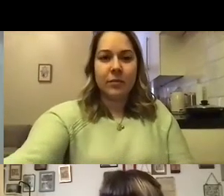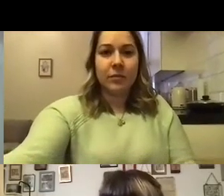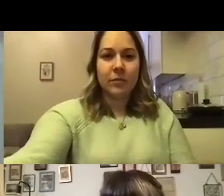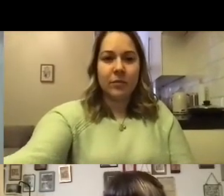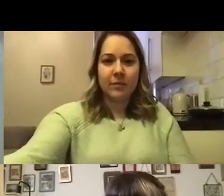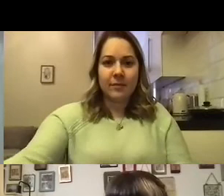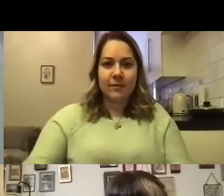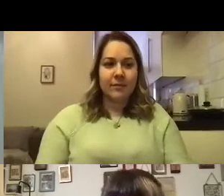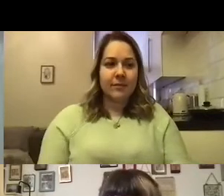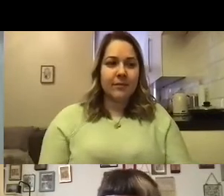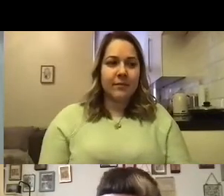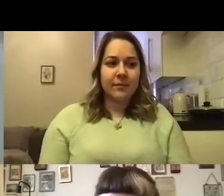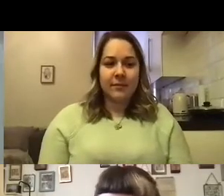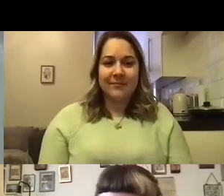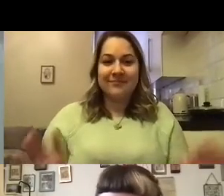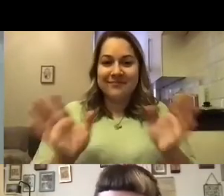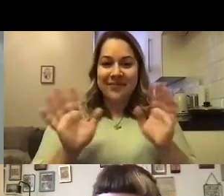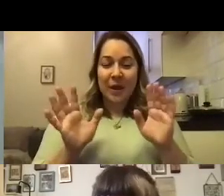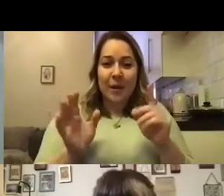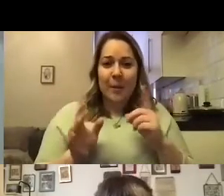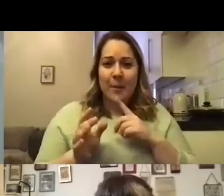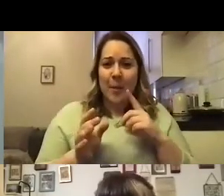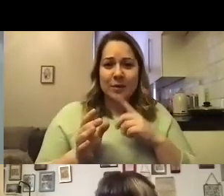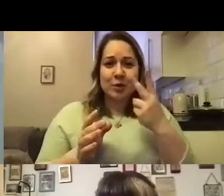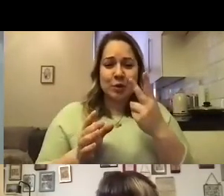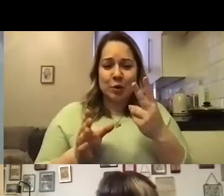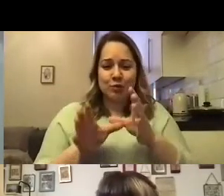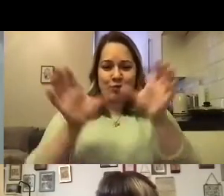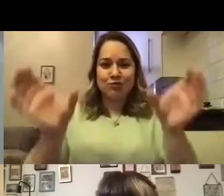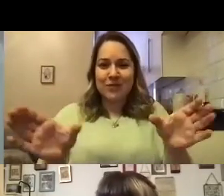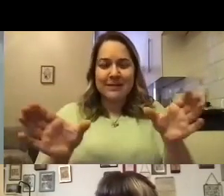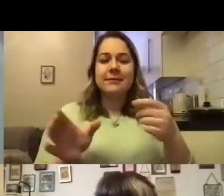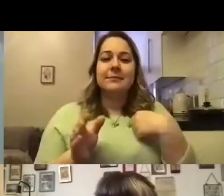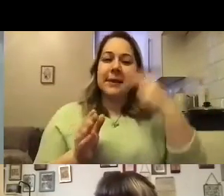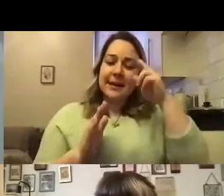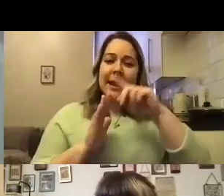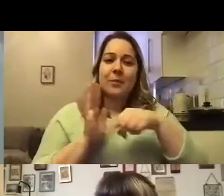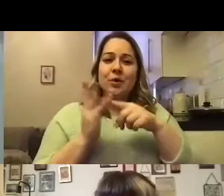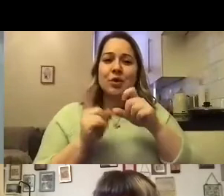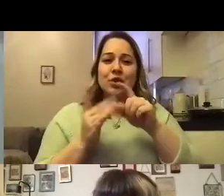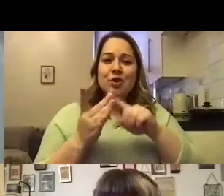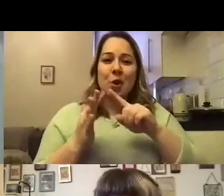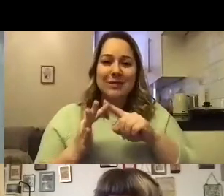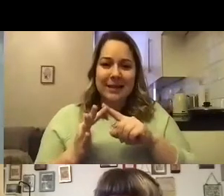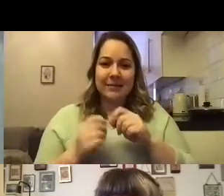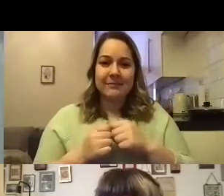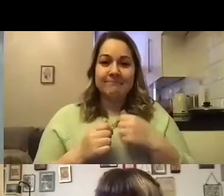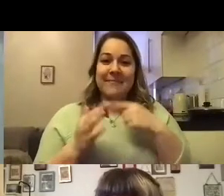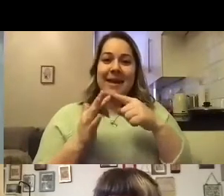Hi everyone. Sorry, this is slightly confusing because we're split across two screens, but hi, I'm Jodie. And I'm